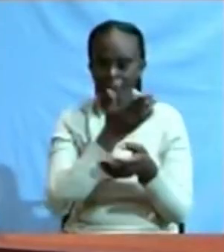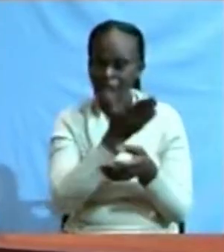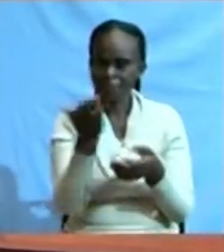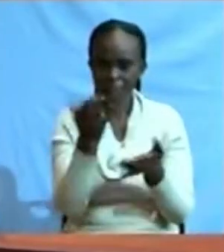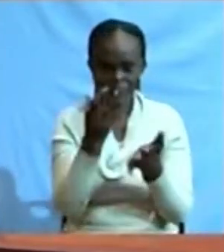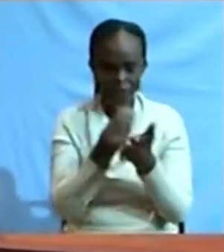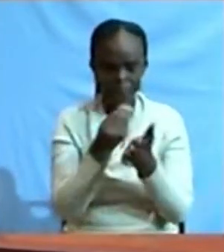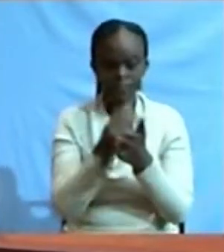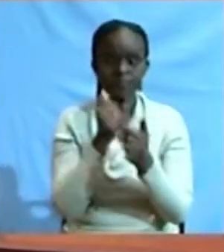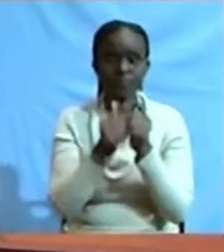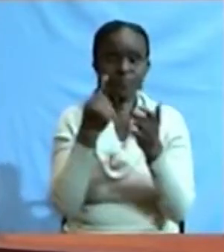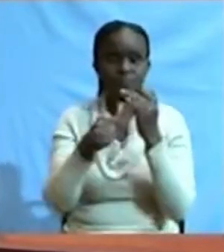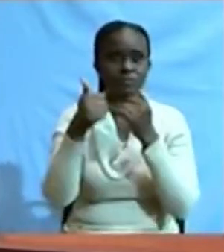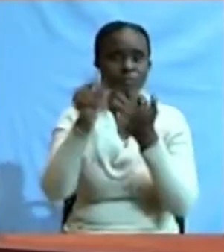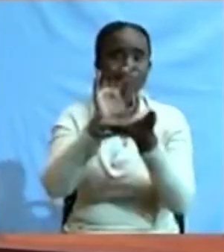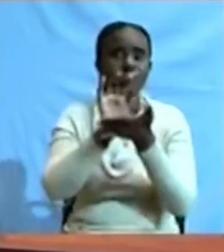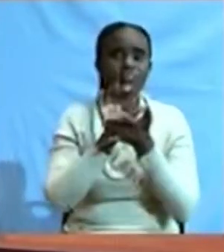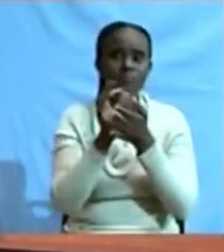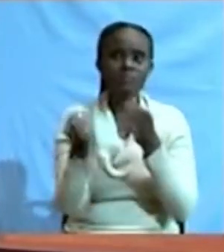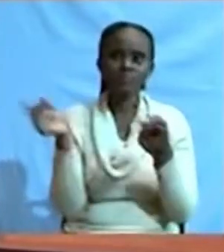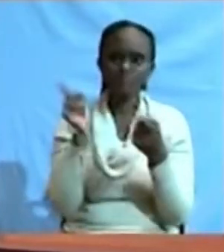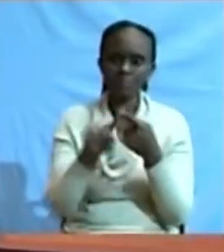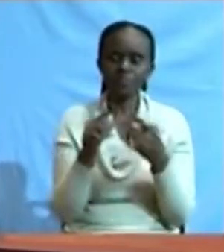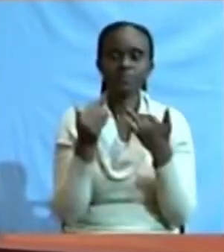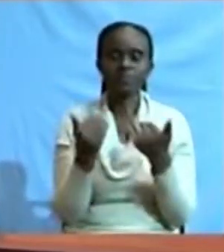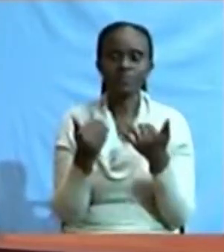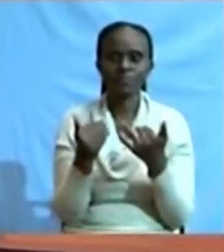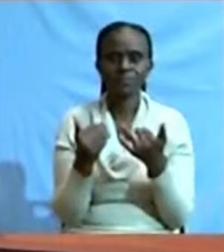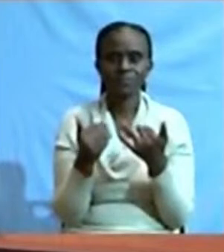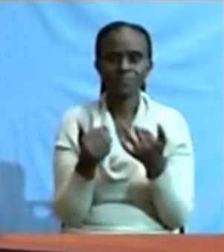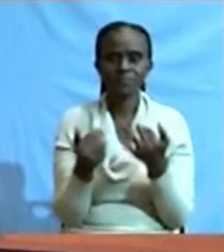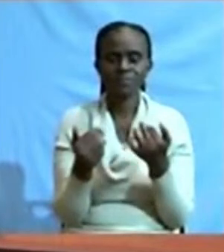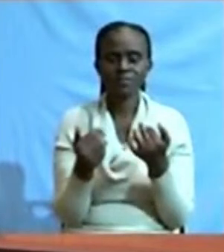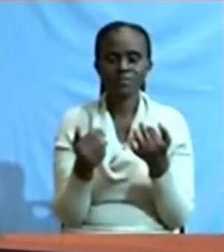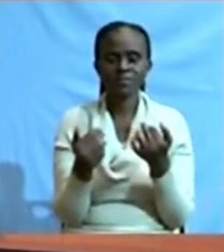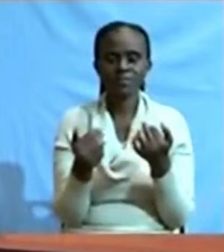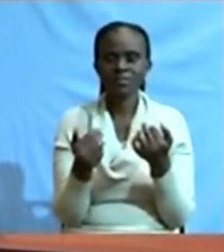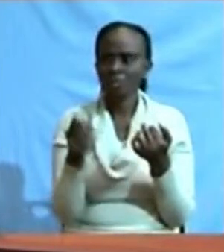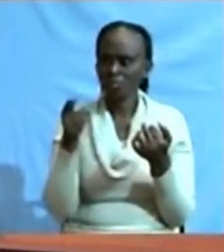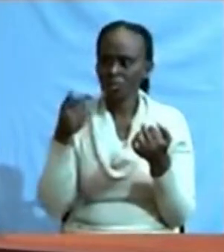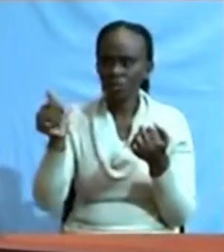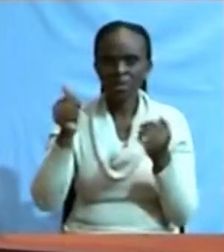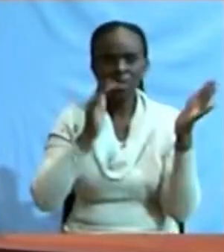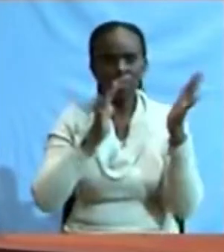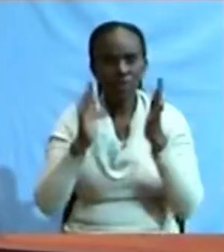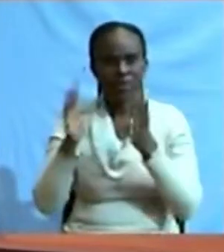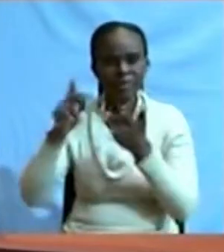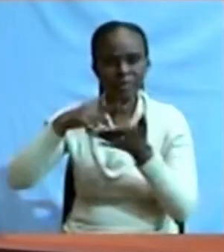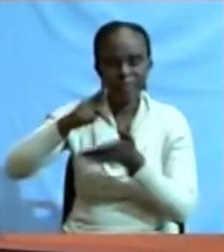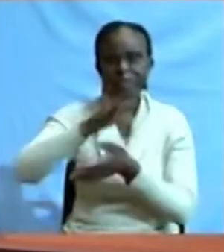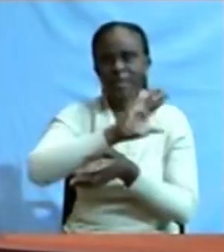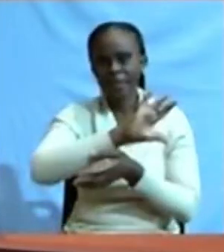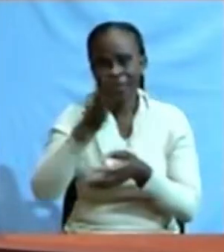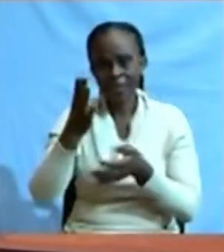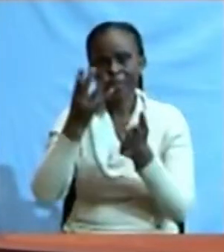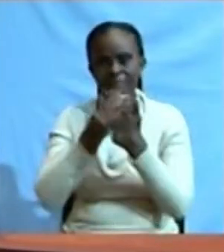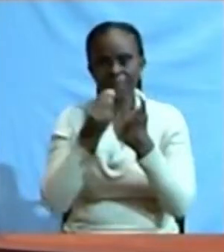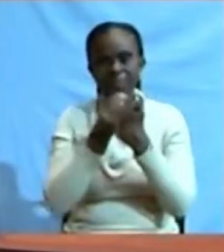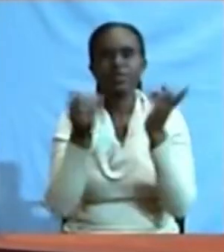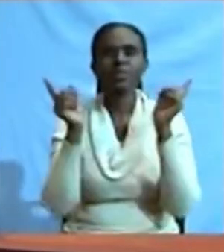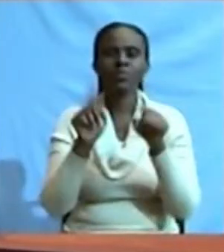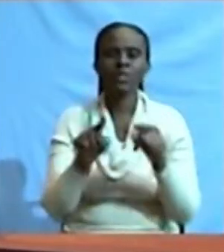funds which you borrowed up to today. When are you reimbursing the funds?